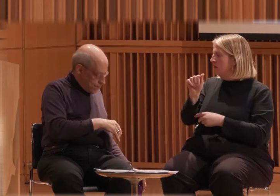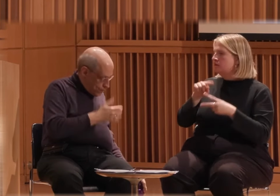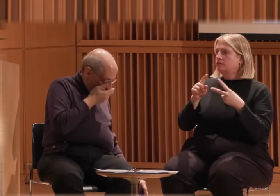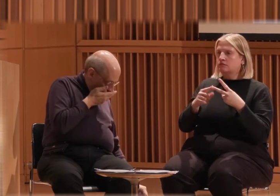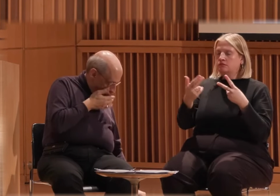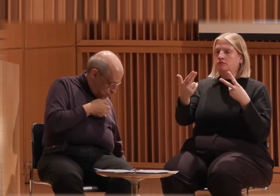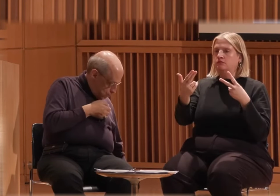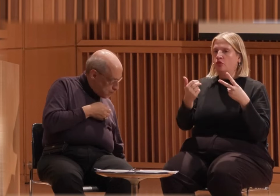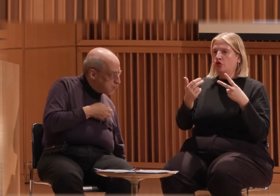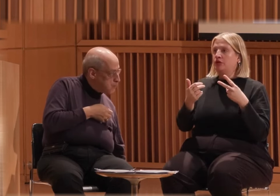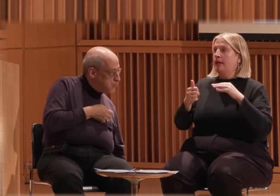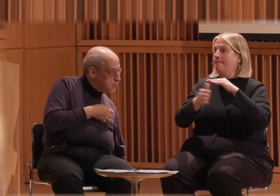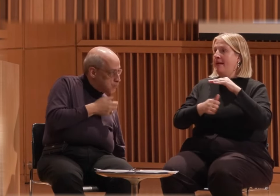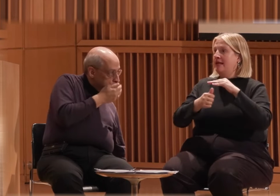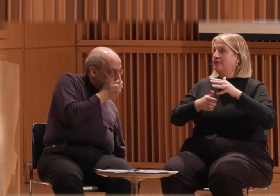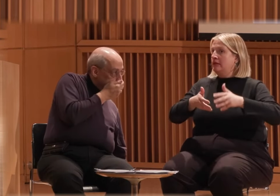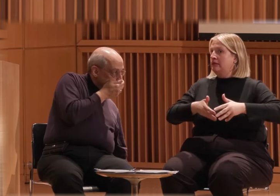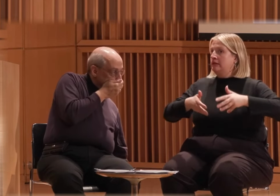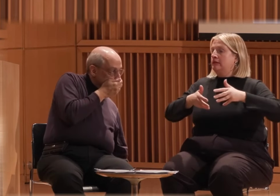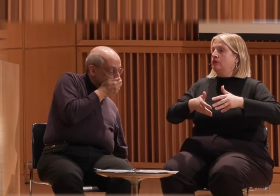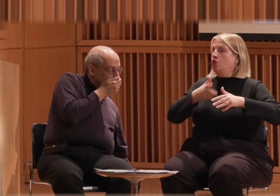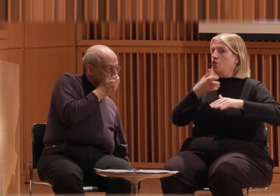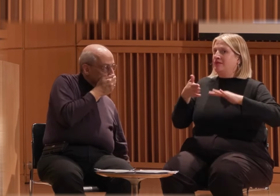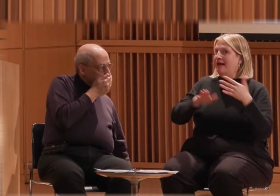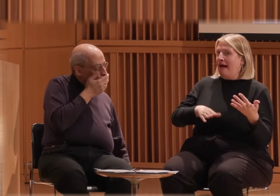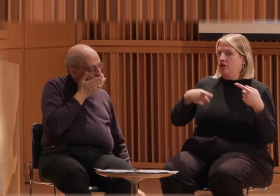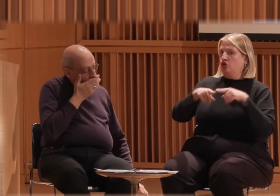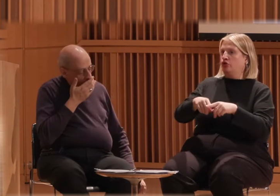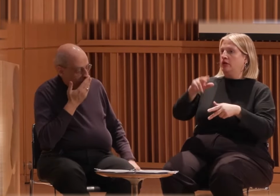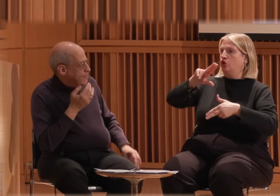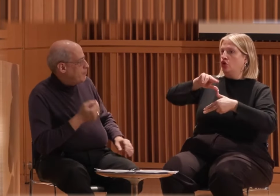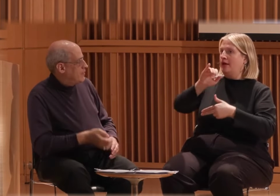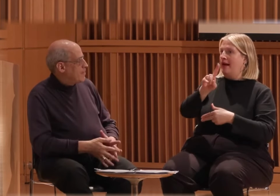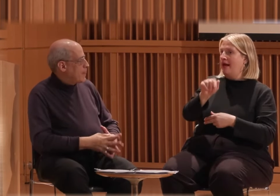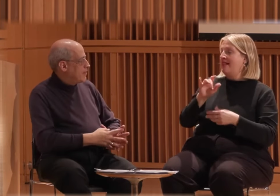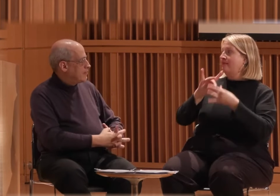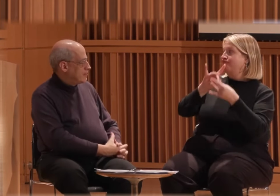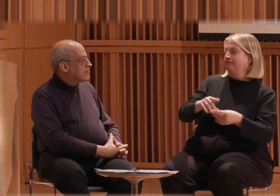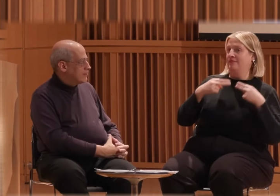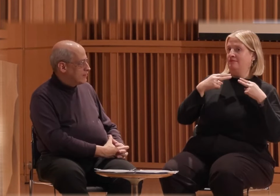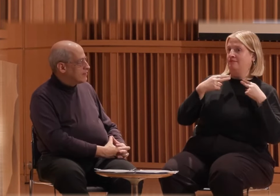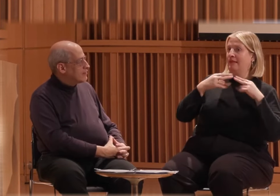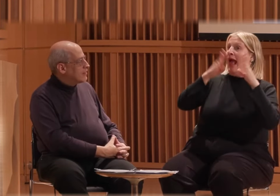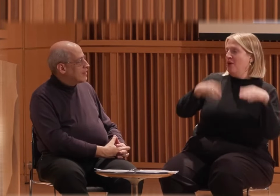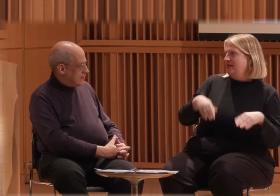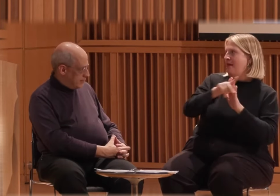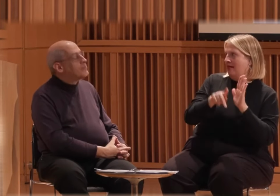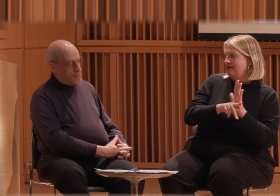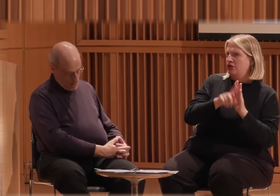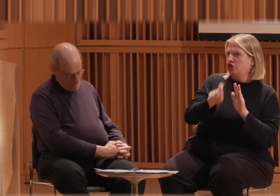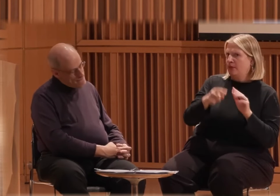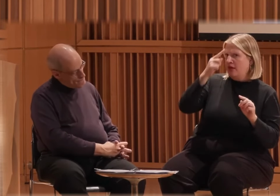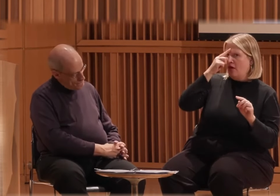basement dwellers died during Hurricane Ida. That's housing policy that should be thought of as health